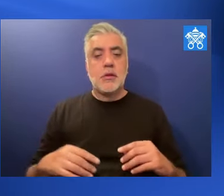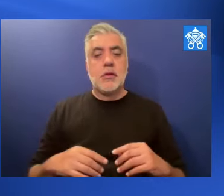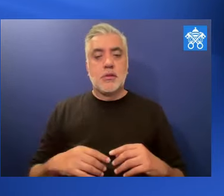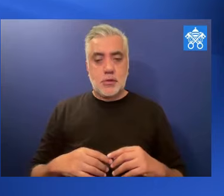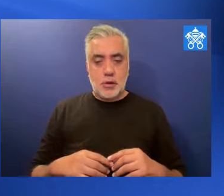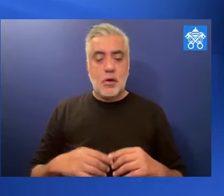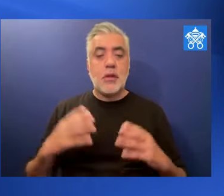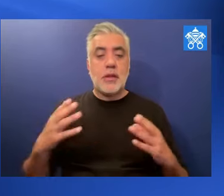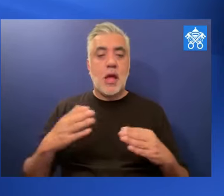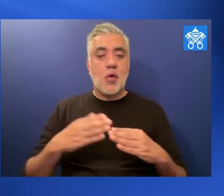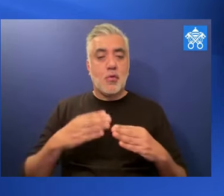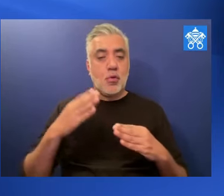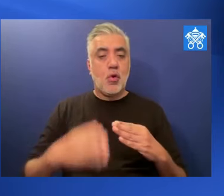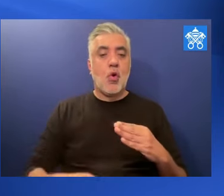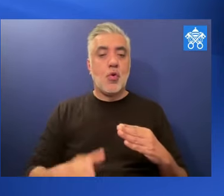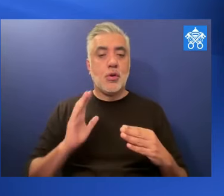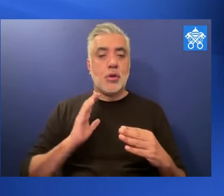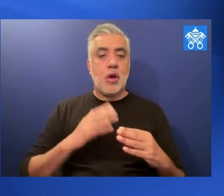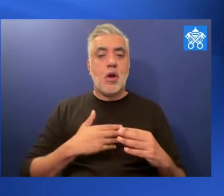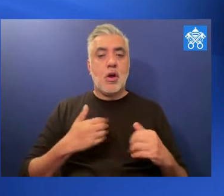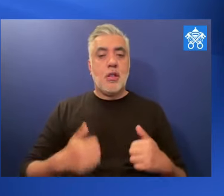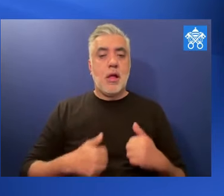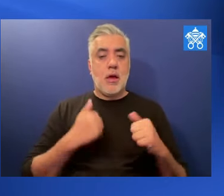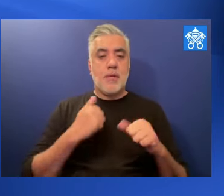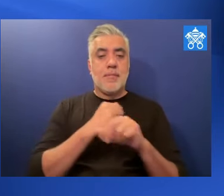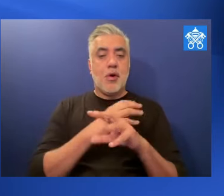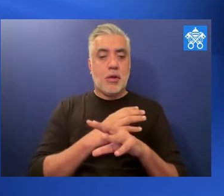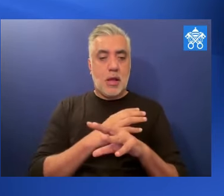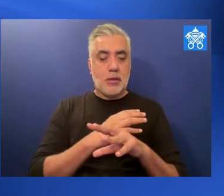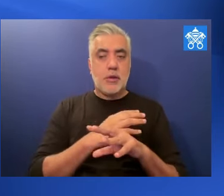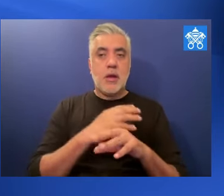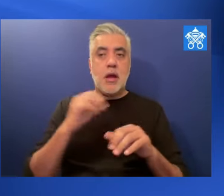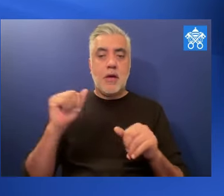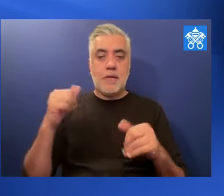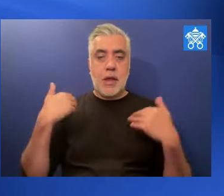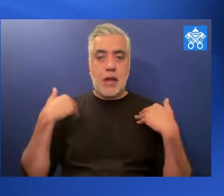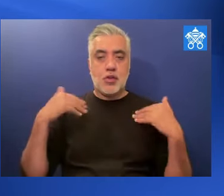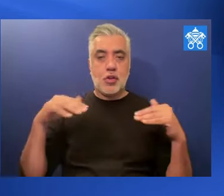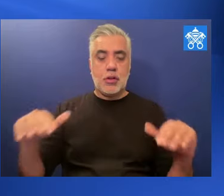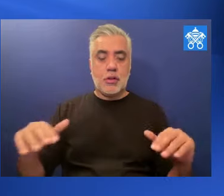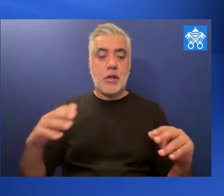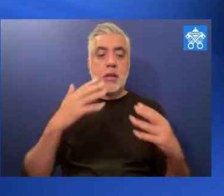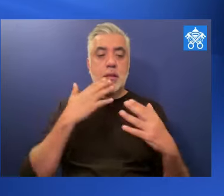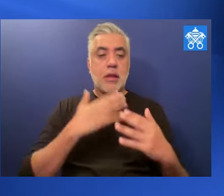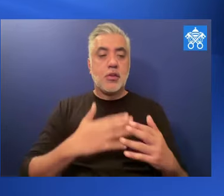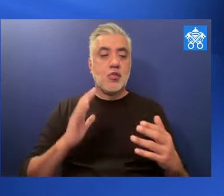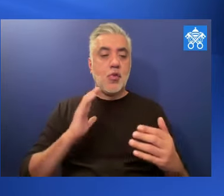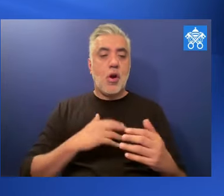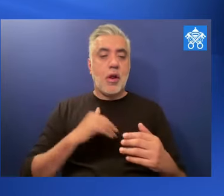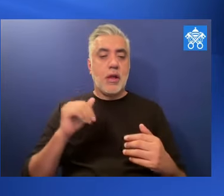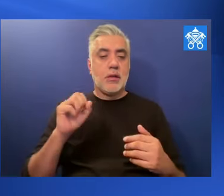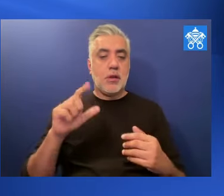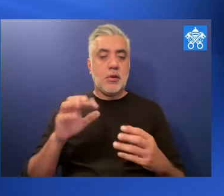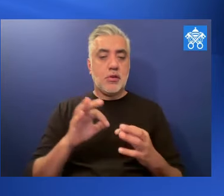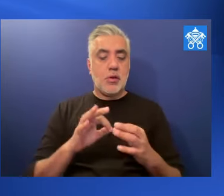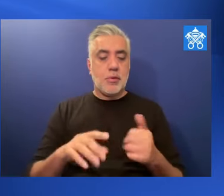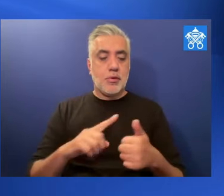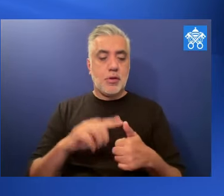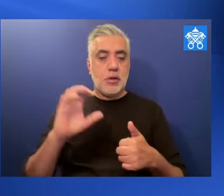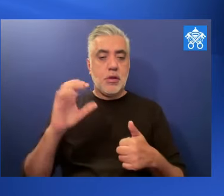broadcast of the Angelus my name is Bonga Majola it's been a great pleasure and joy to be offering